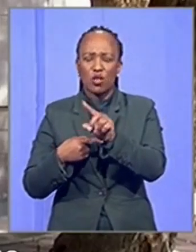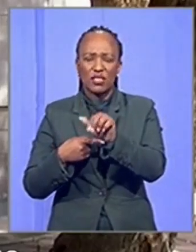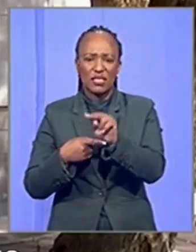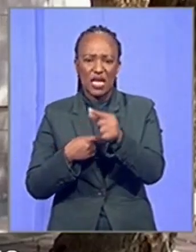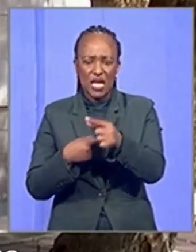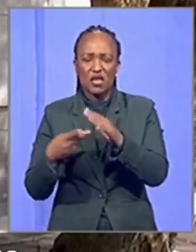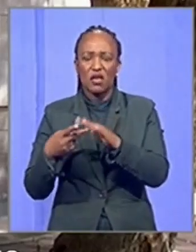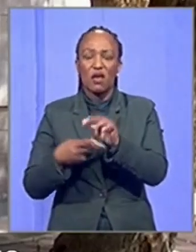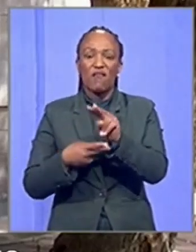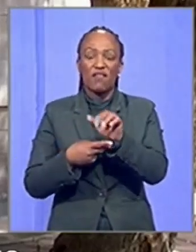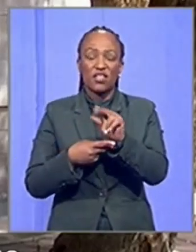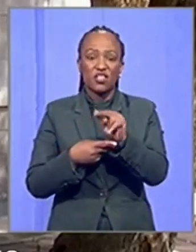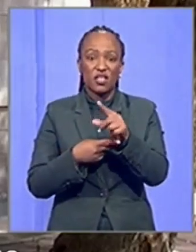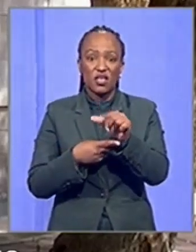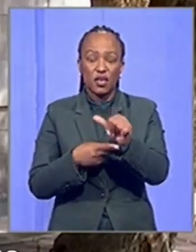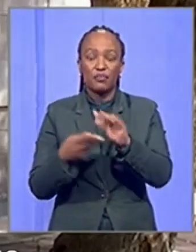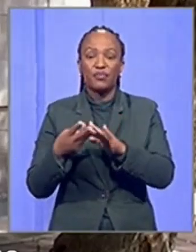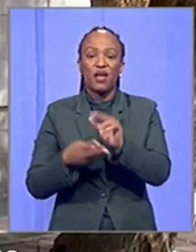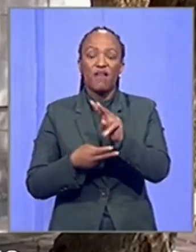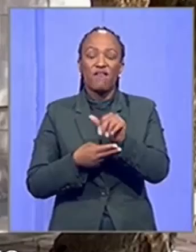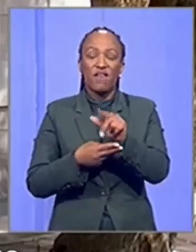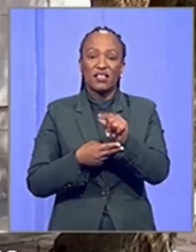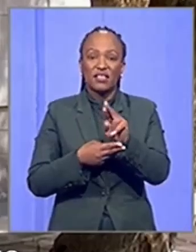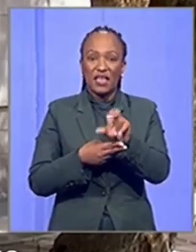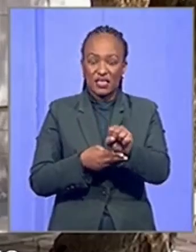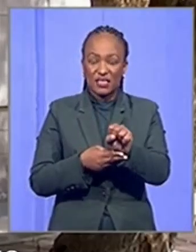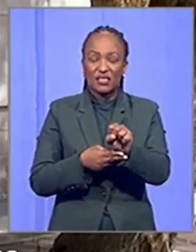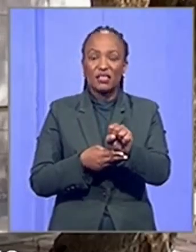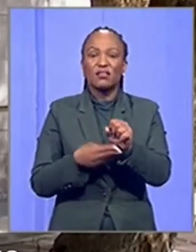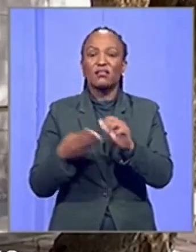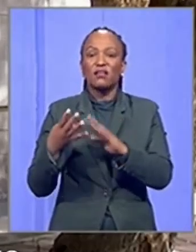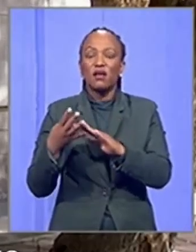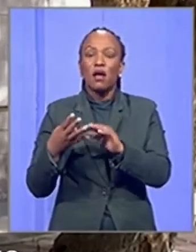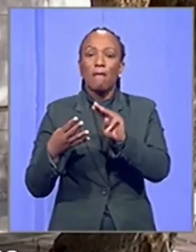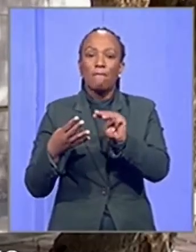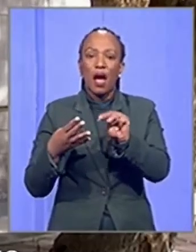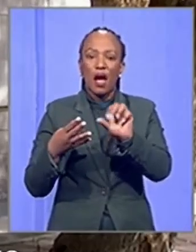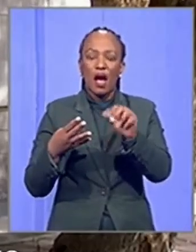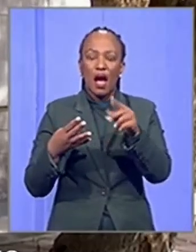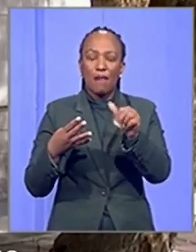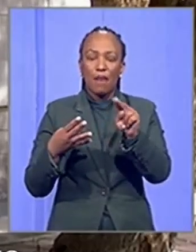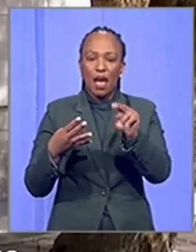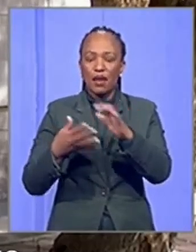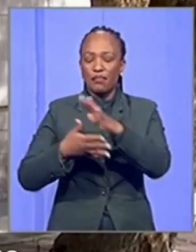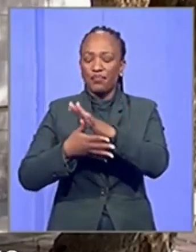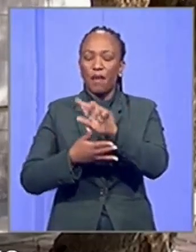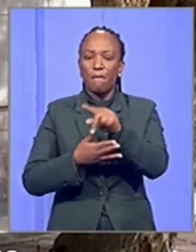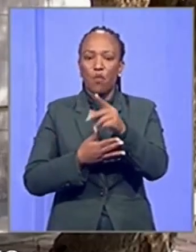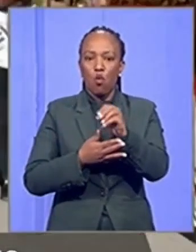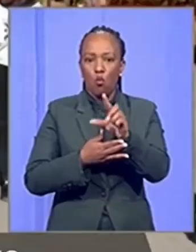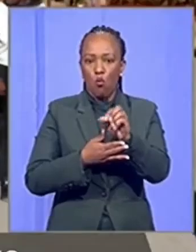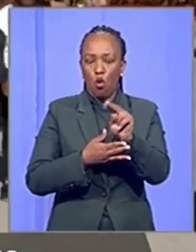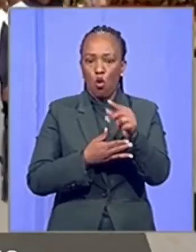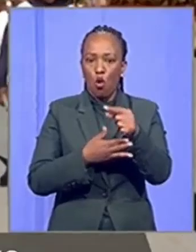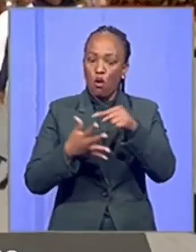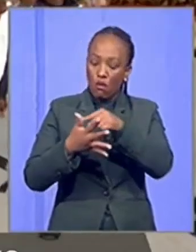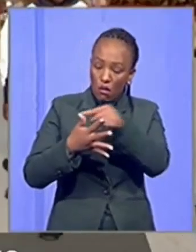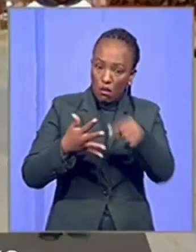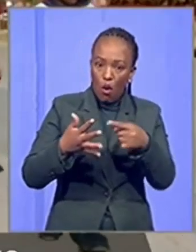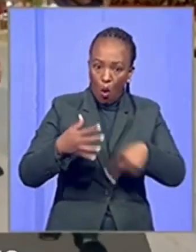Virginia ba Ventersburg Mahabane ba Henneman Phomolong ke karolo ya baai ba matjhabeng. Go lebeletswe